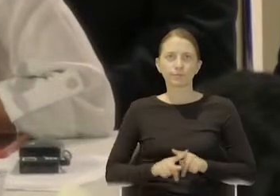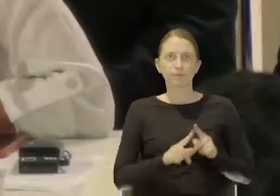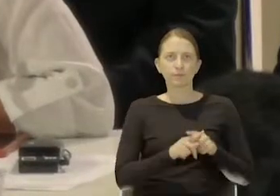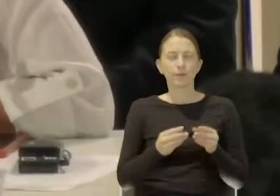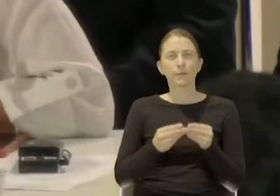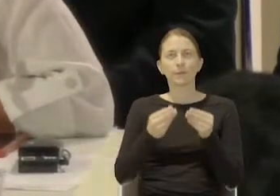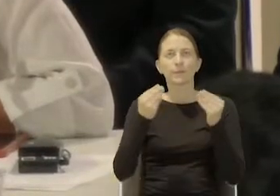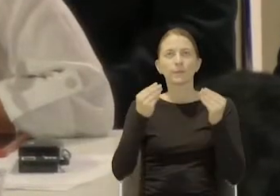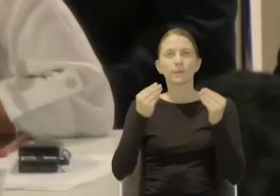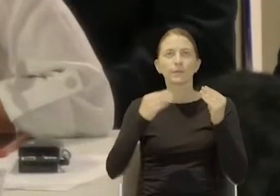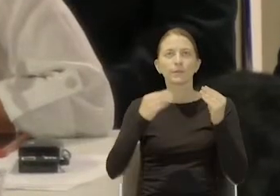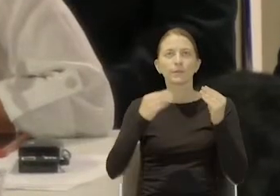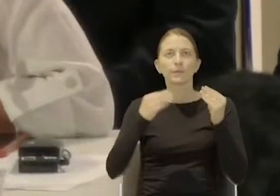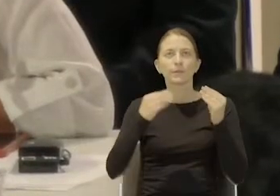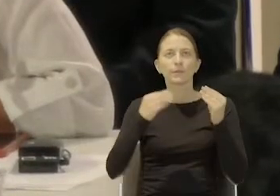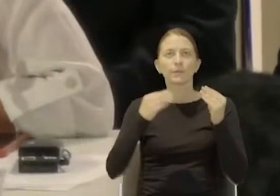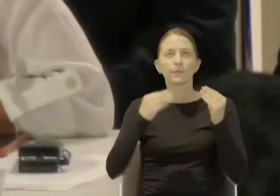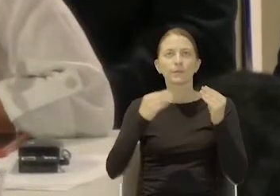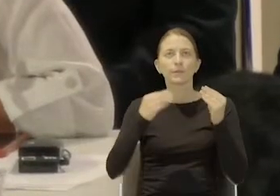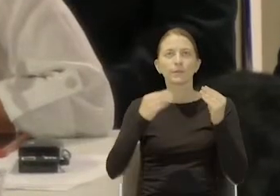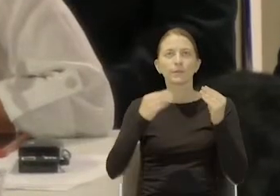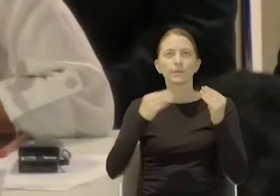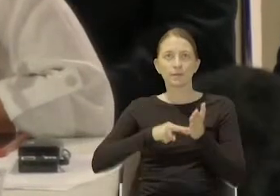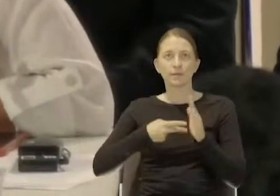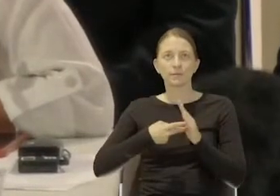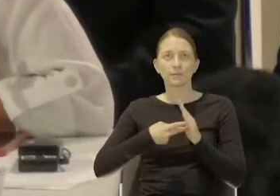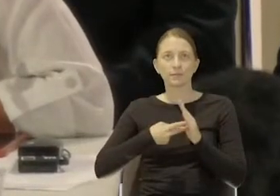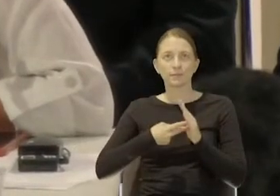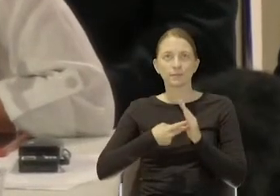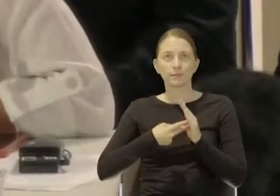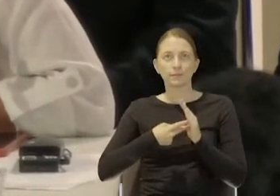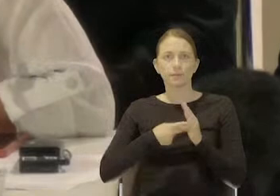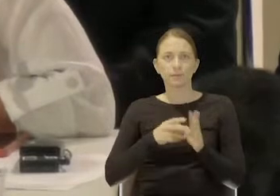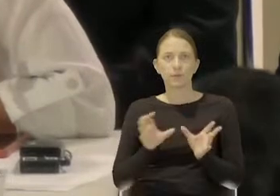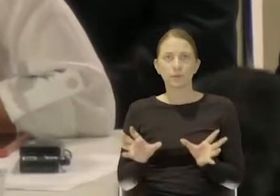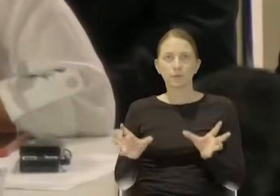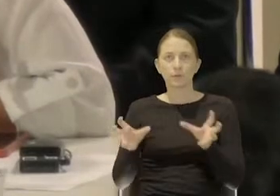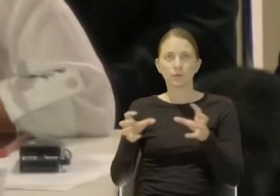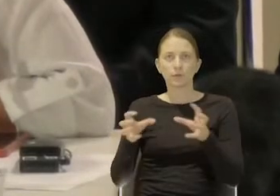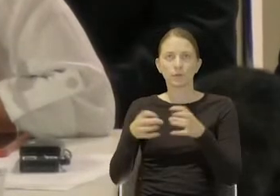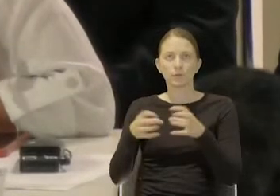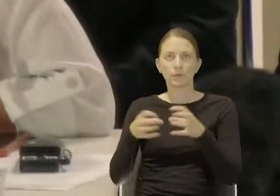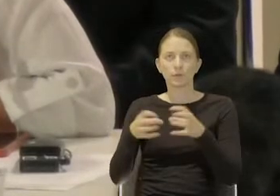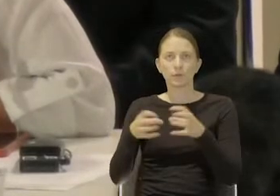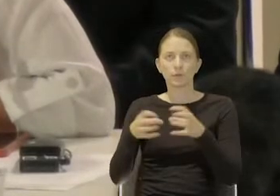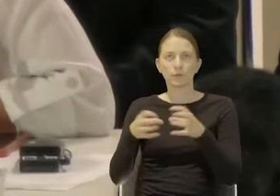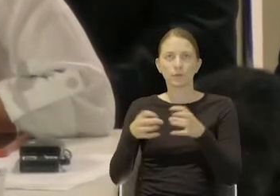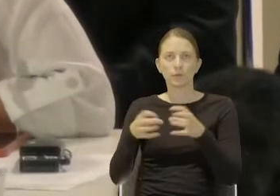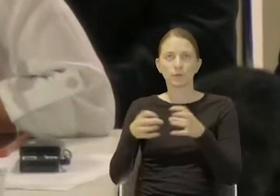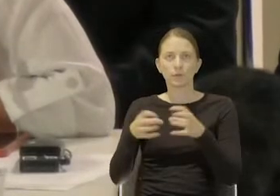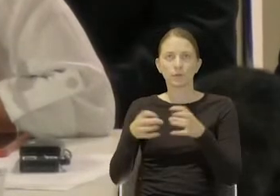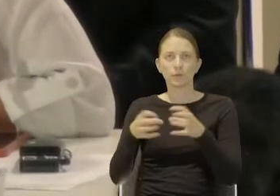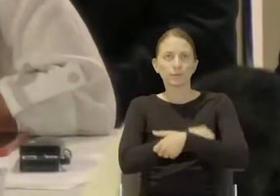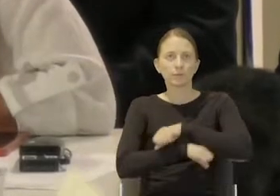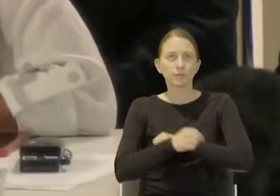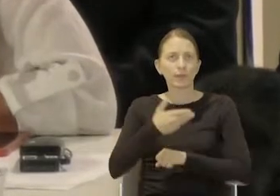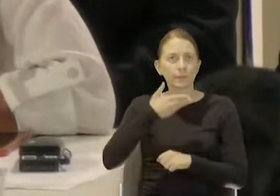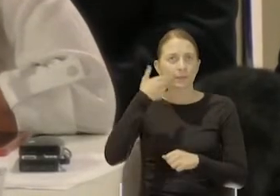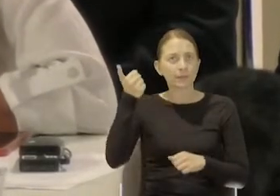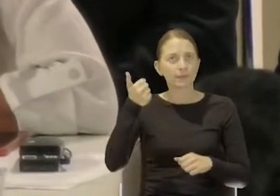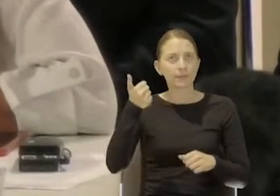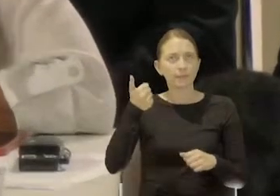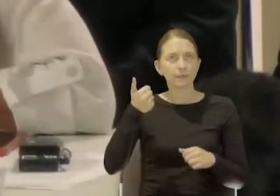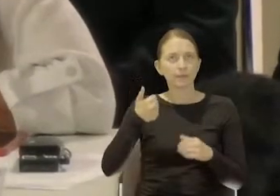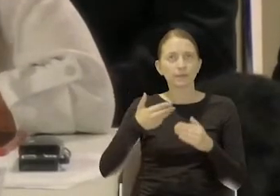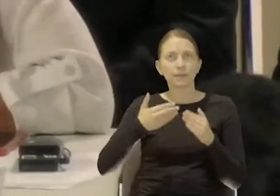involve sectors with a decisive influence on people's quality of life in areas such as urban mobility, sanitation,